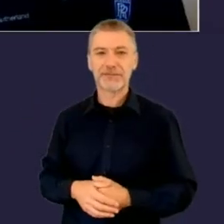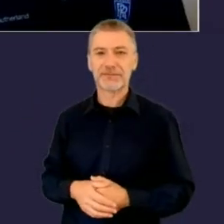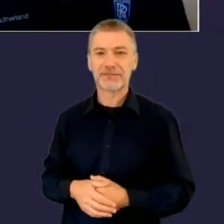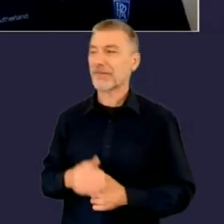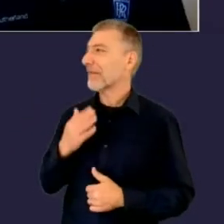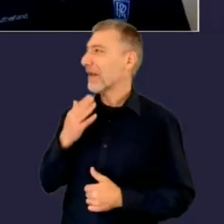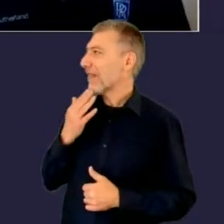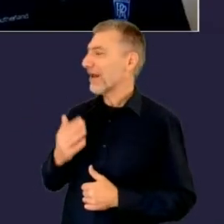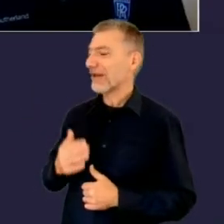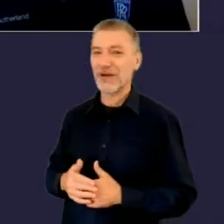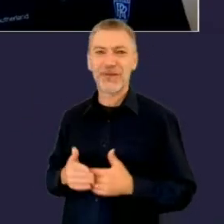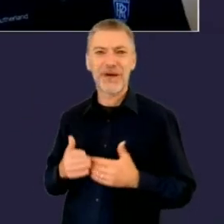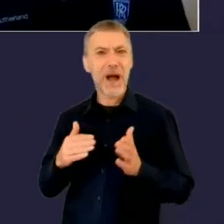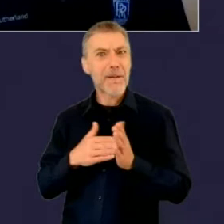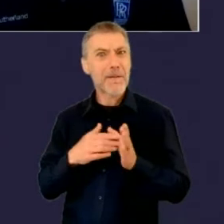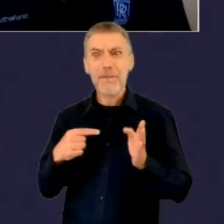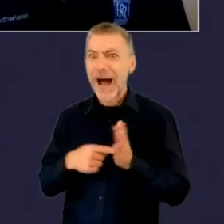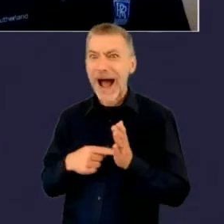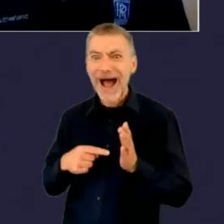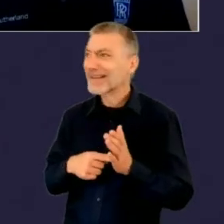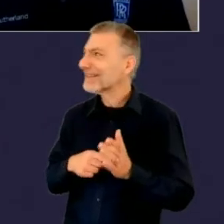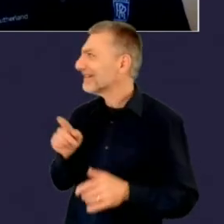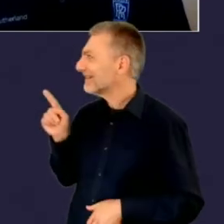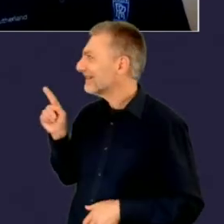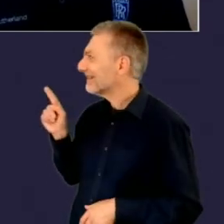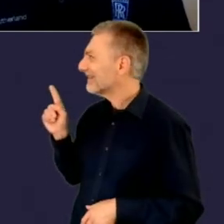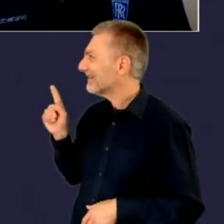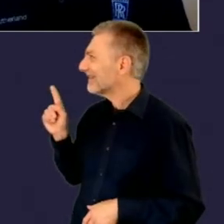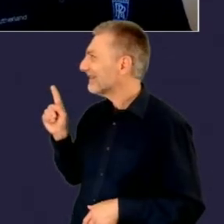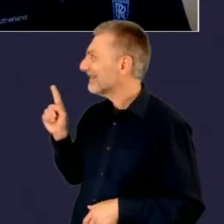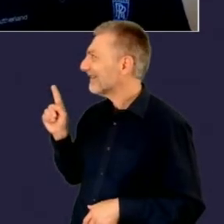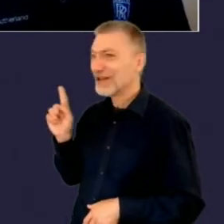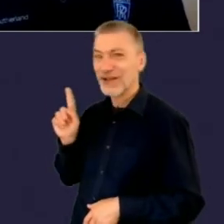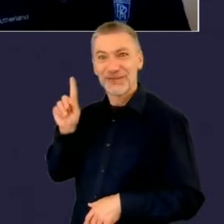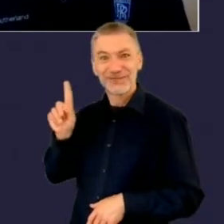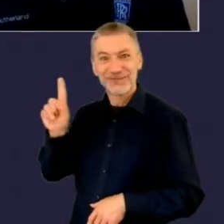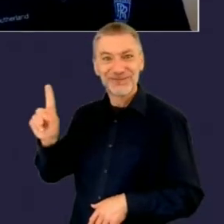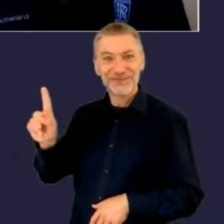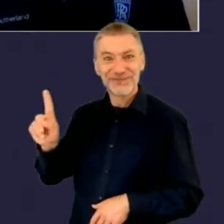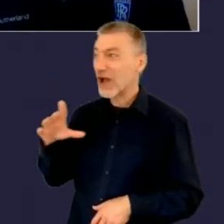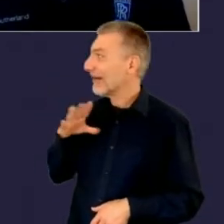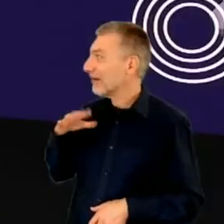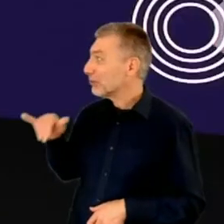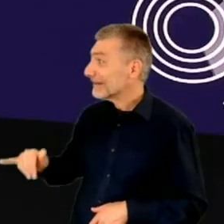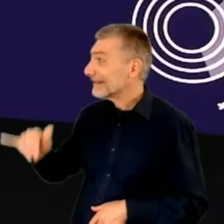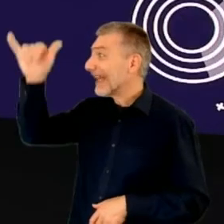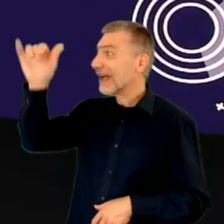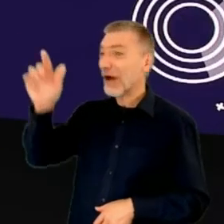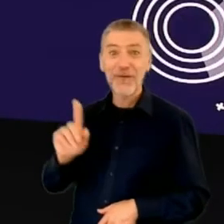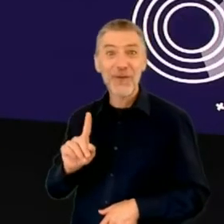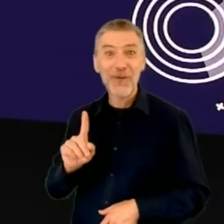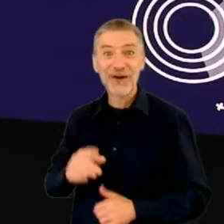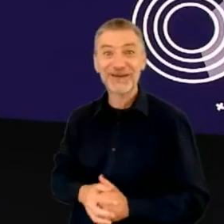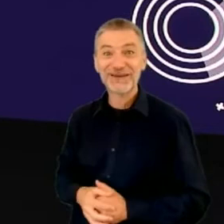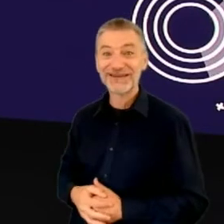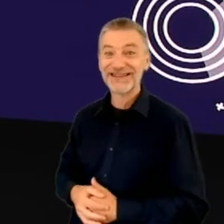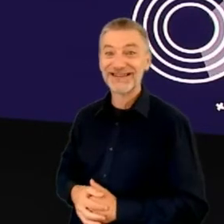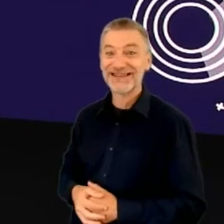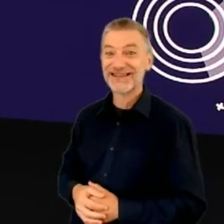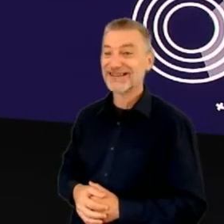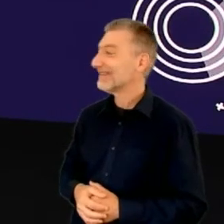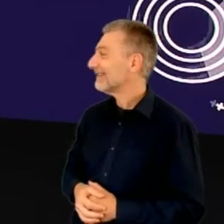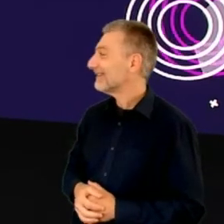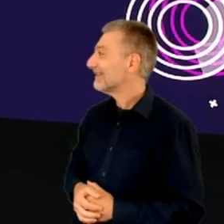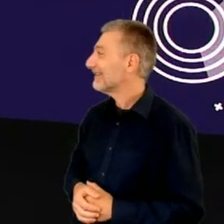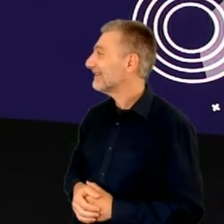But Matt, I see you're approaching the aircraft. Is it about to take off? Are you about to have your first ride? So we're not about